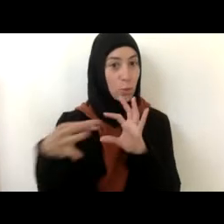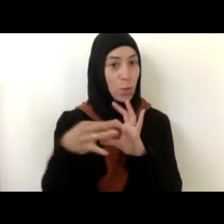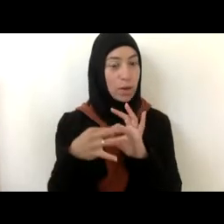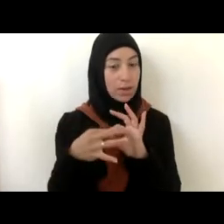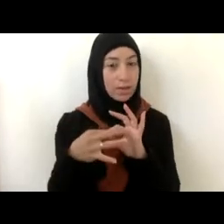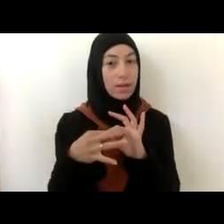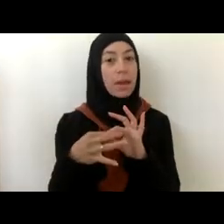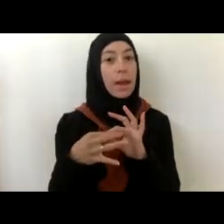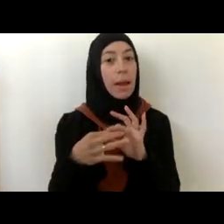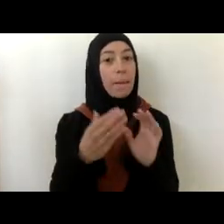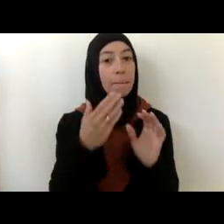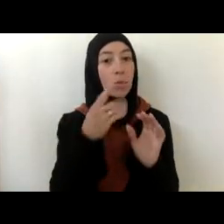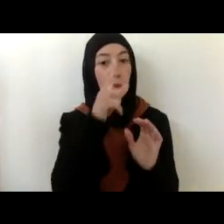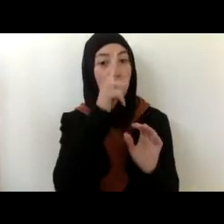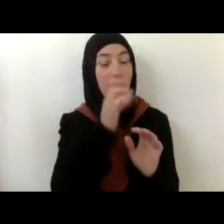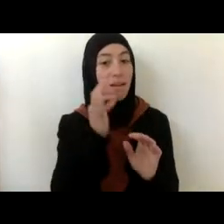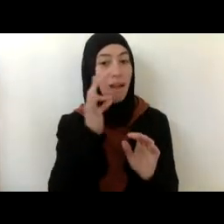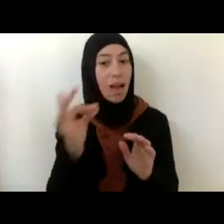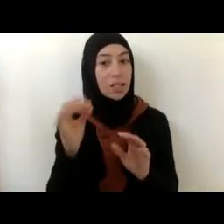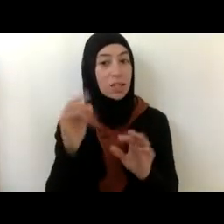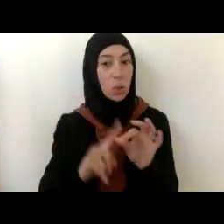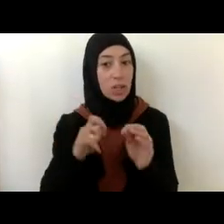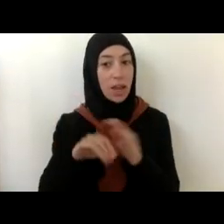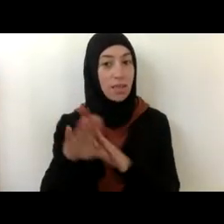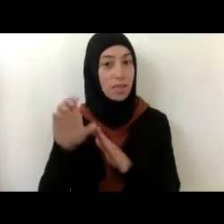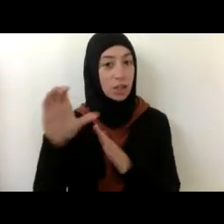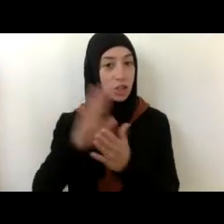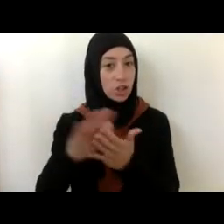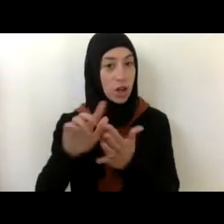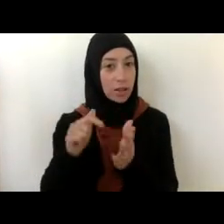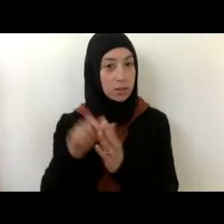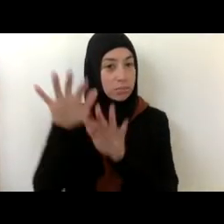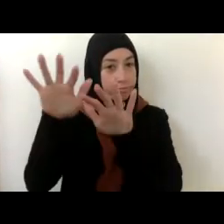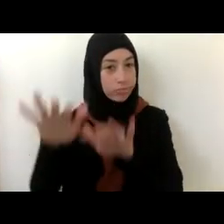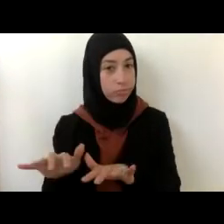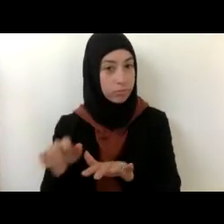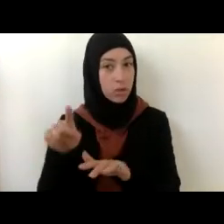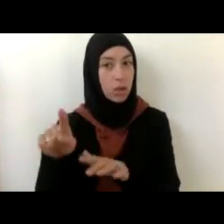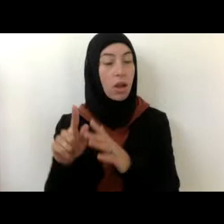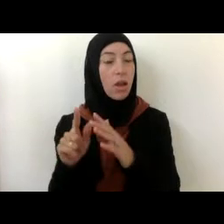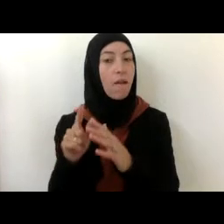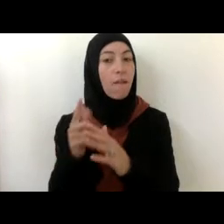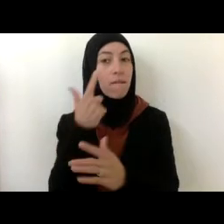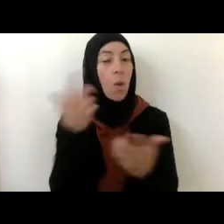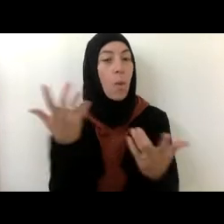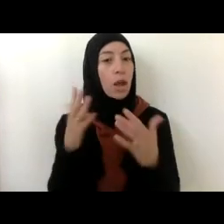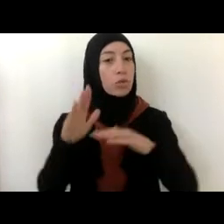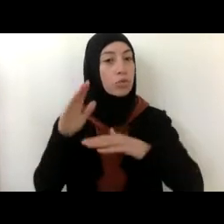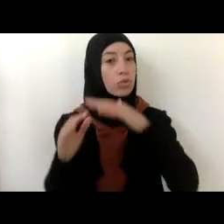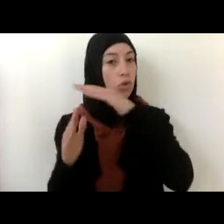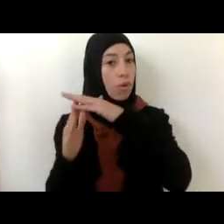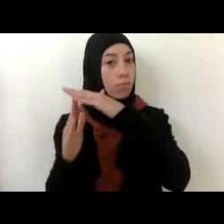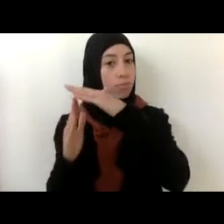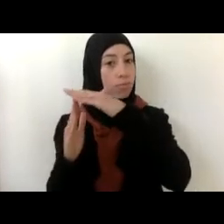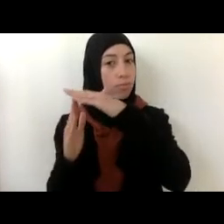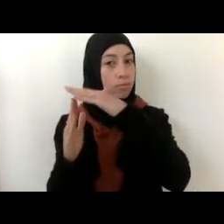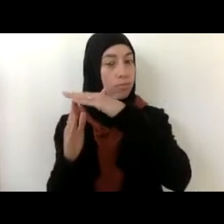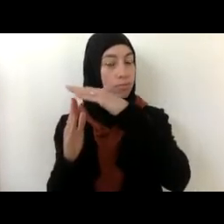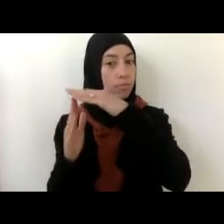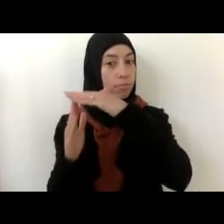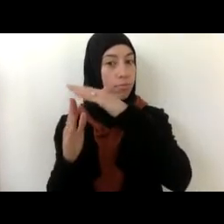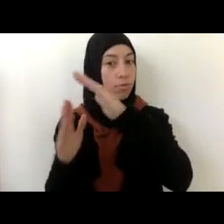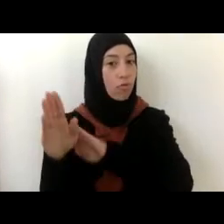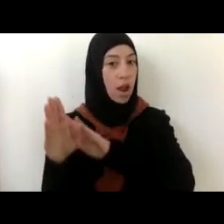that you can ask questions in the chat. You can find that on the top right corner of, it's a little